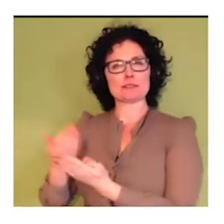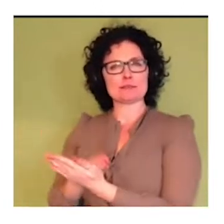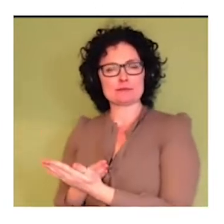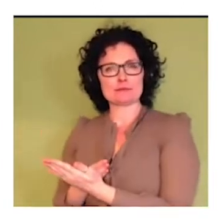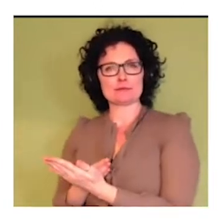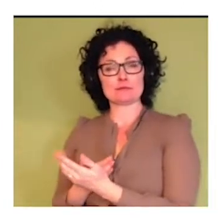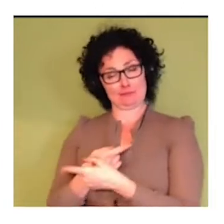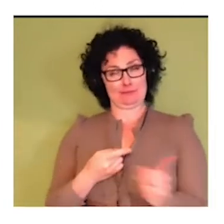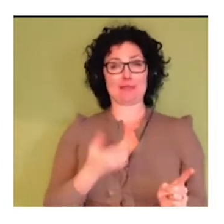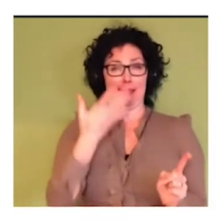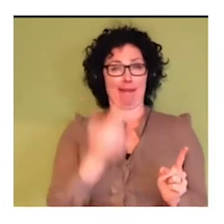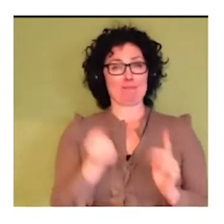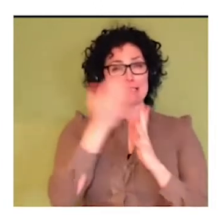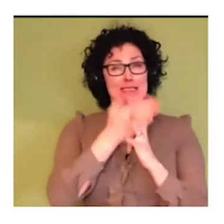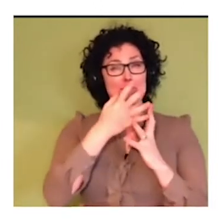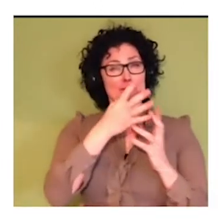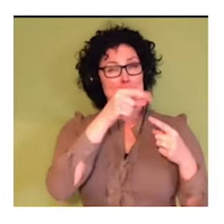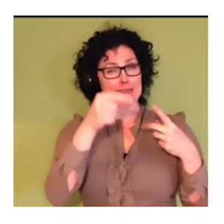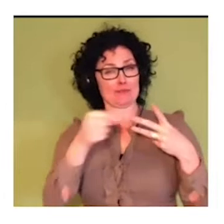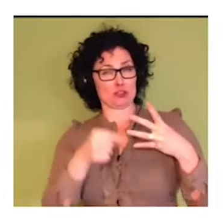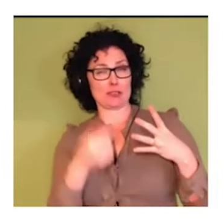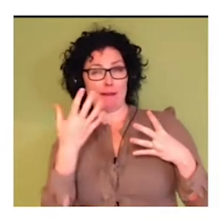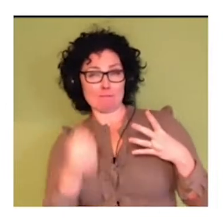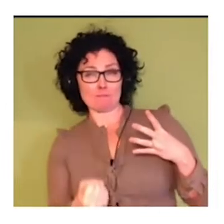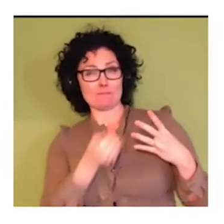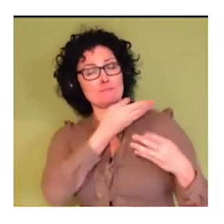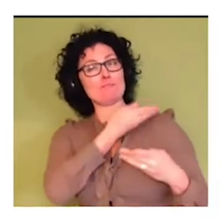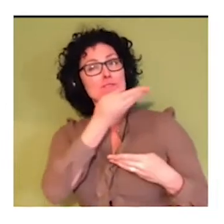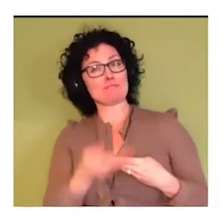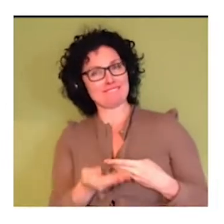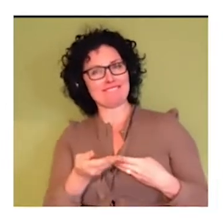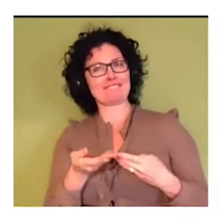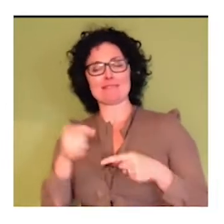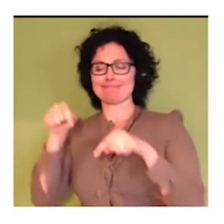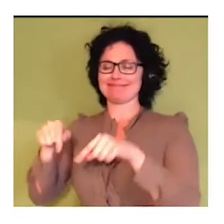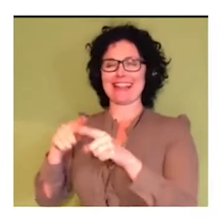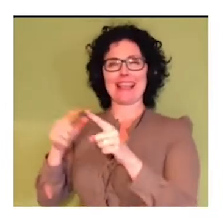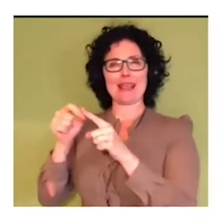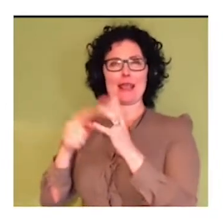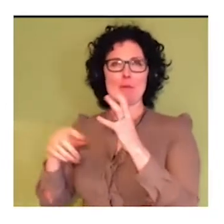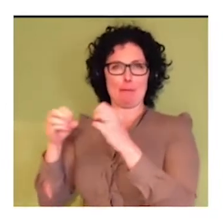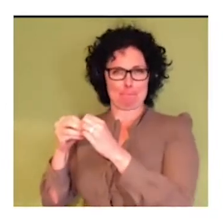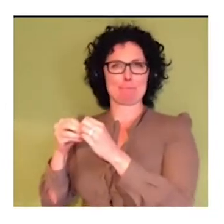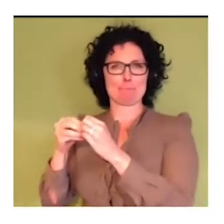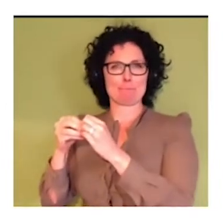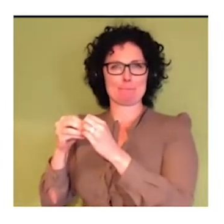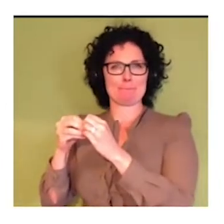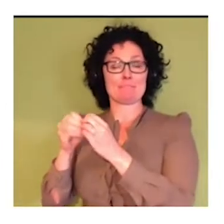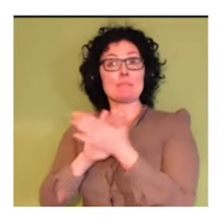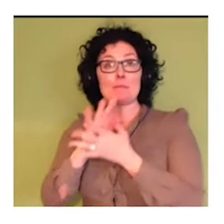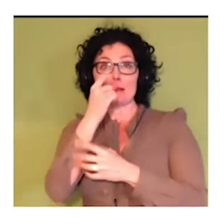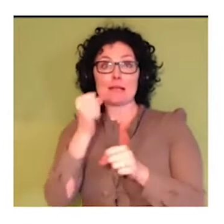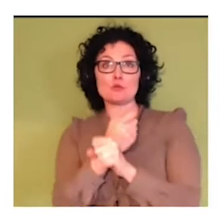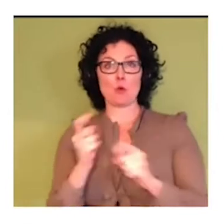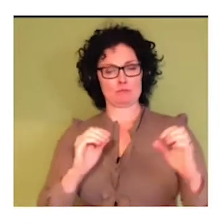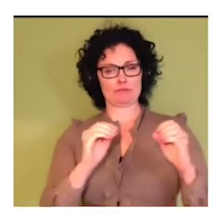accessibility features in there, and these are inherited in the EPUB format. So this provides, for example, scalable fonts